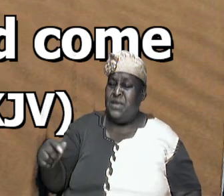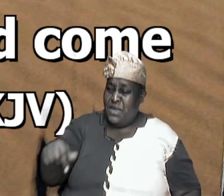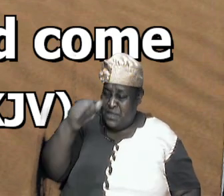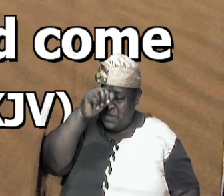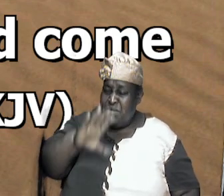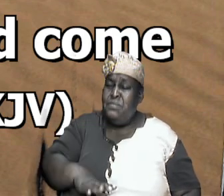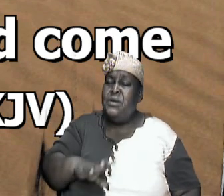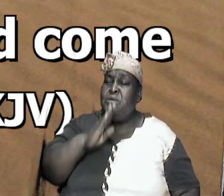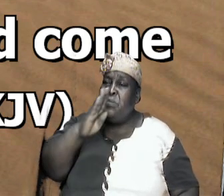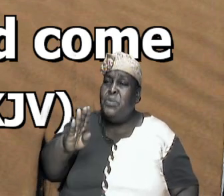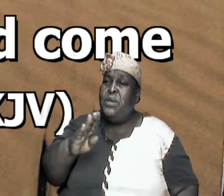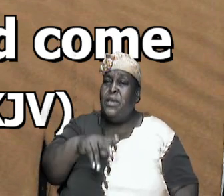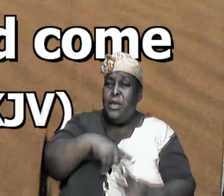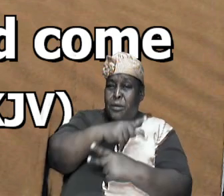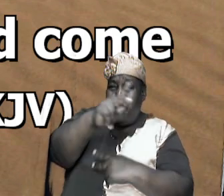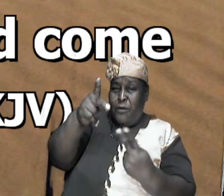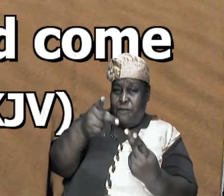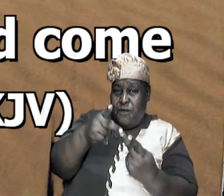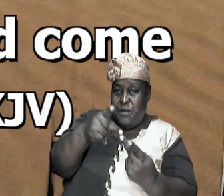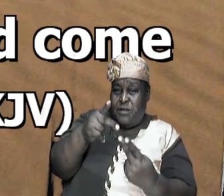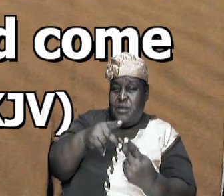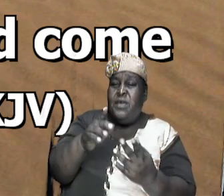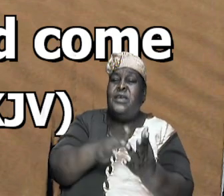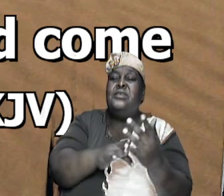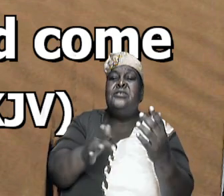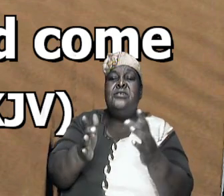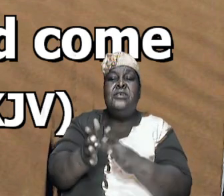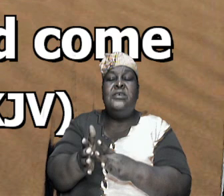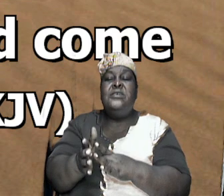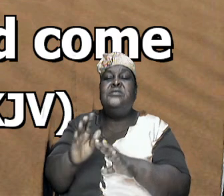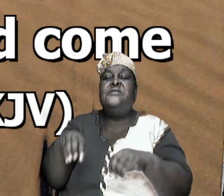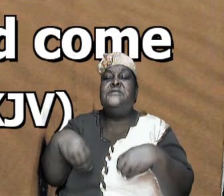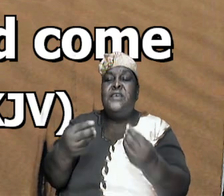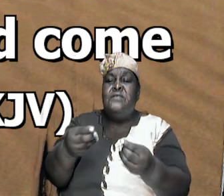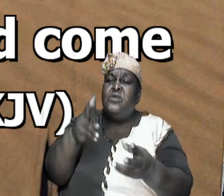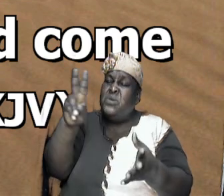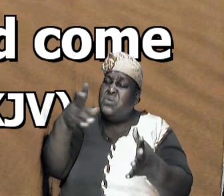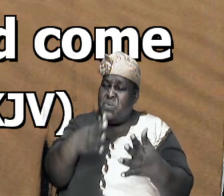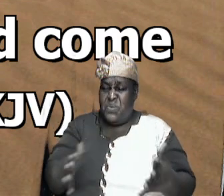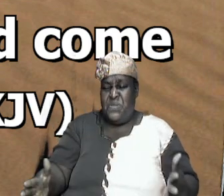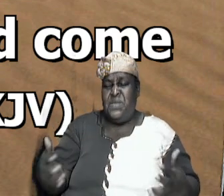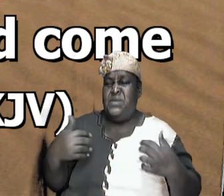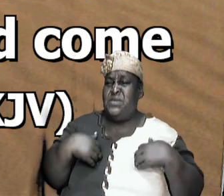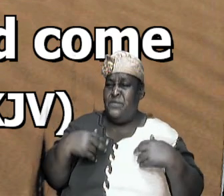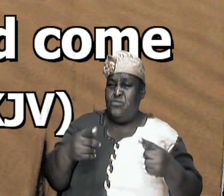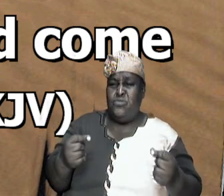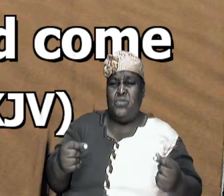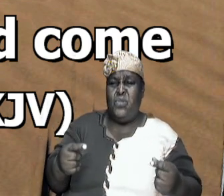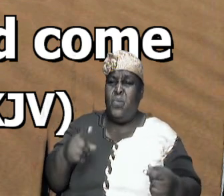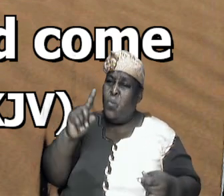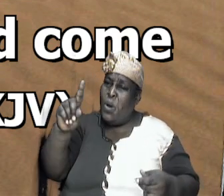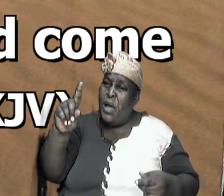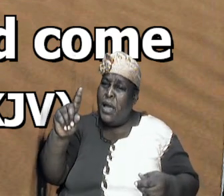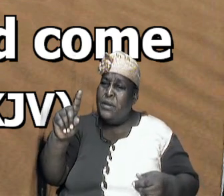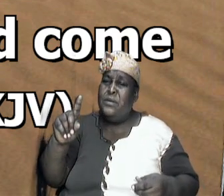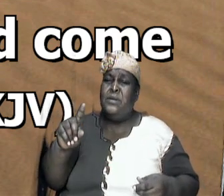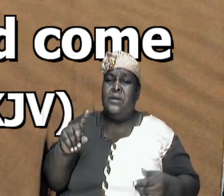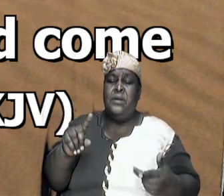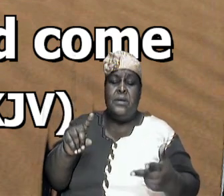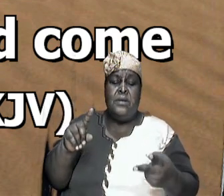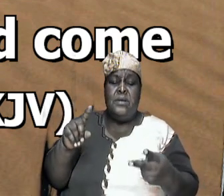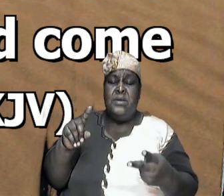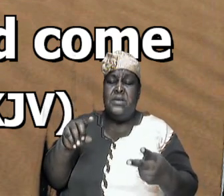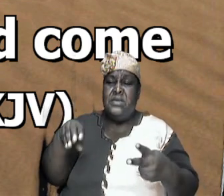be perfect. For this man to be perfect, Jesus gave him two things that he had to do. One, he had to sell all